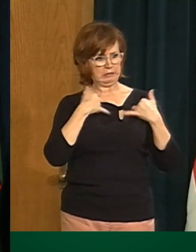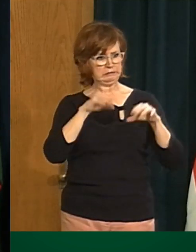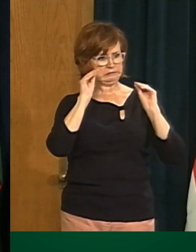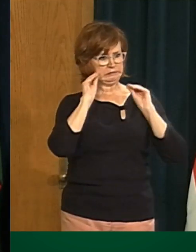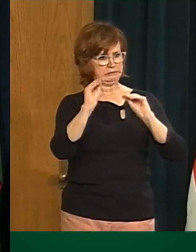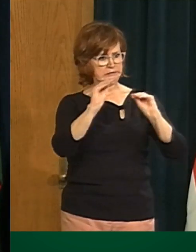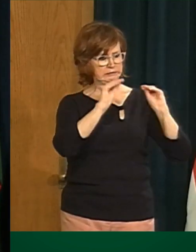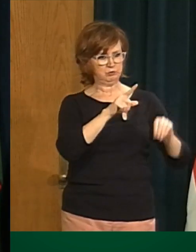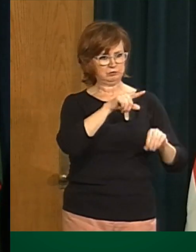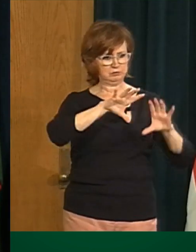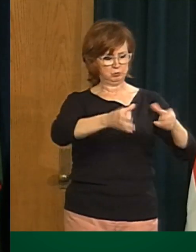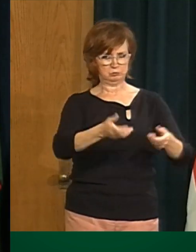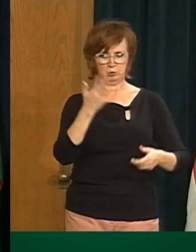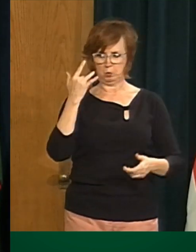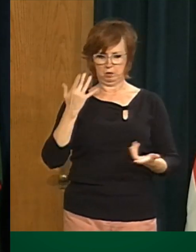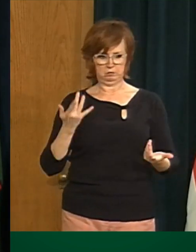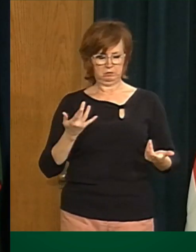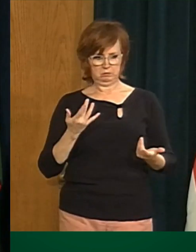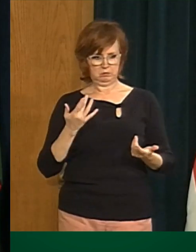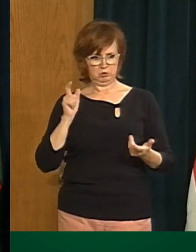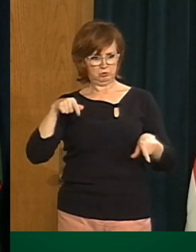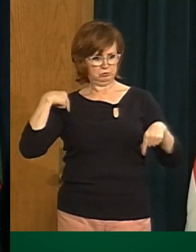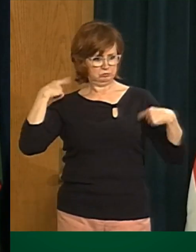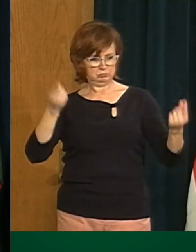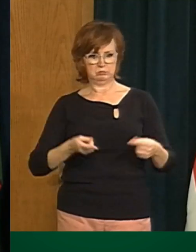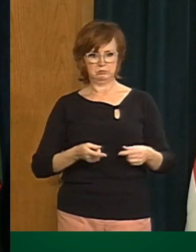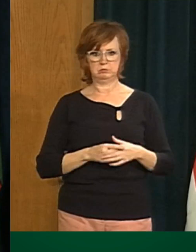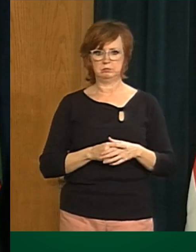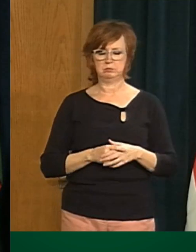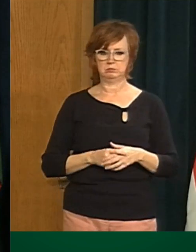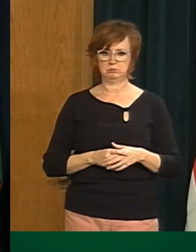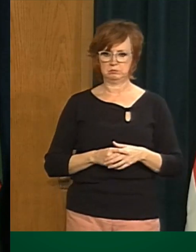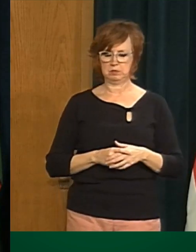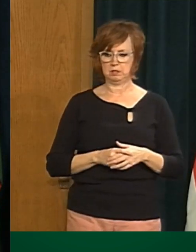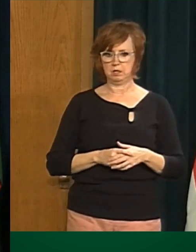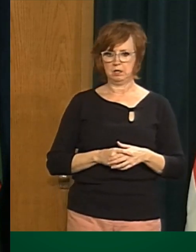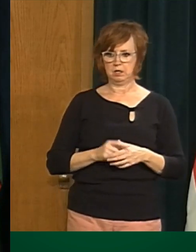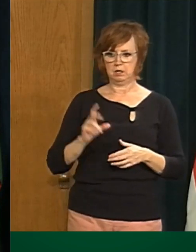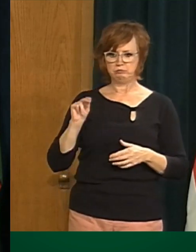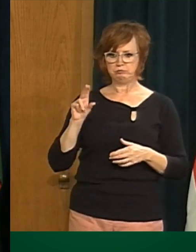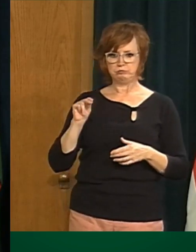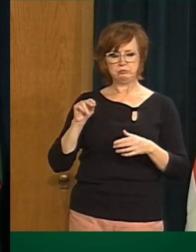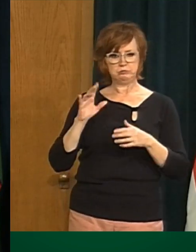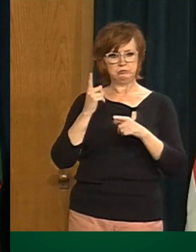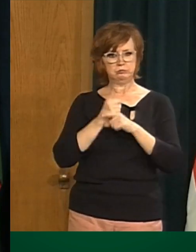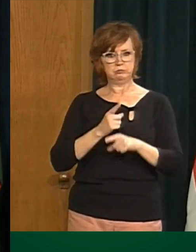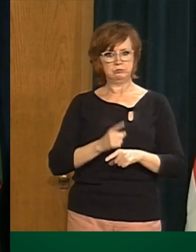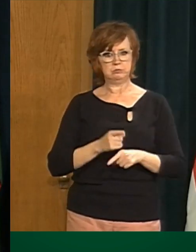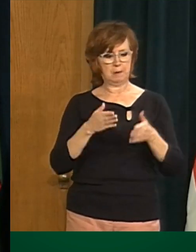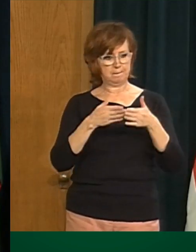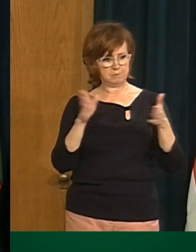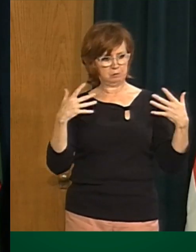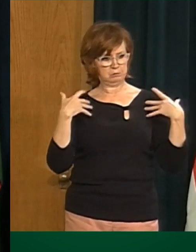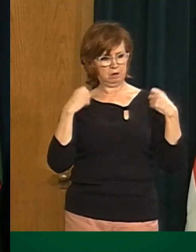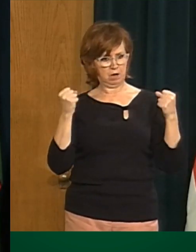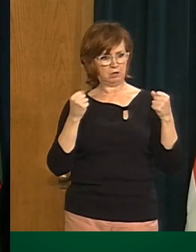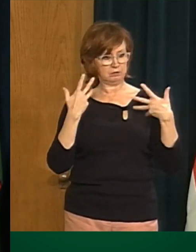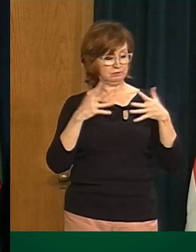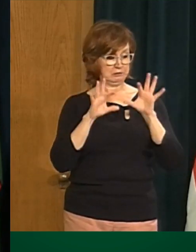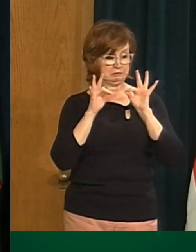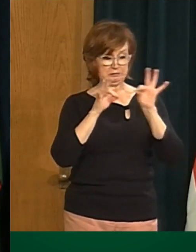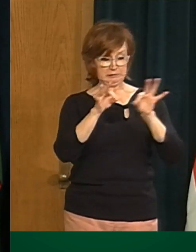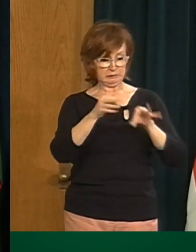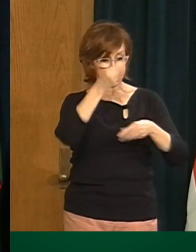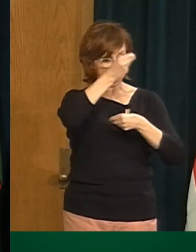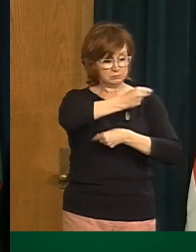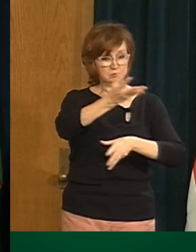officials have been working very hard, in particular the last few weeks with respect to putting out every